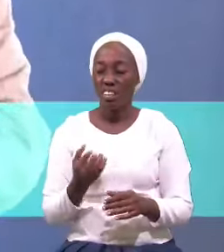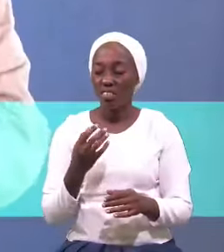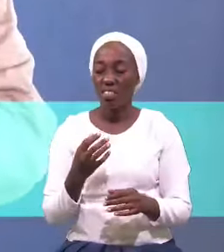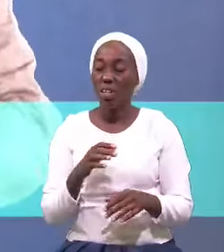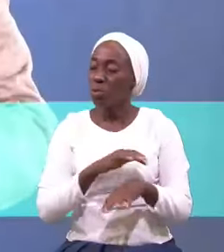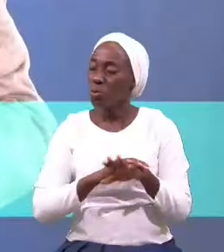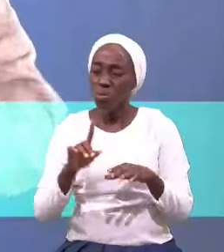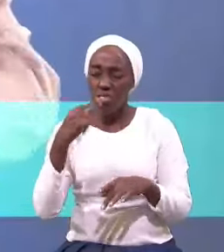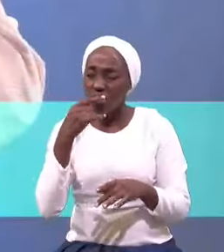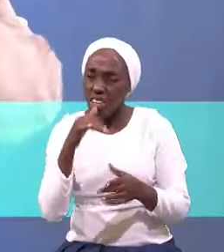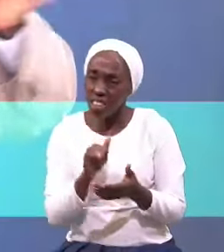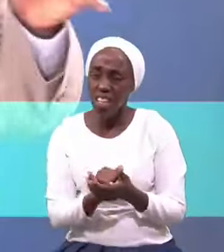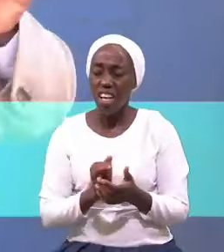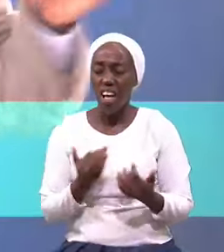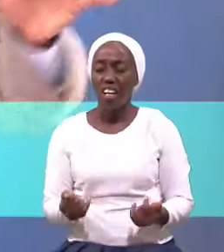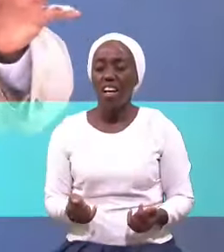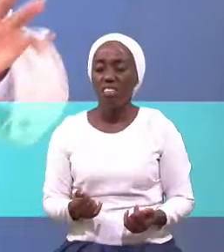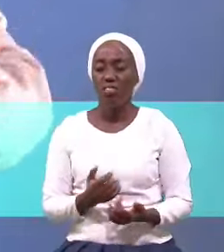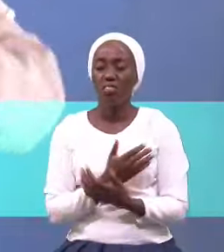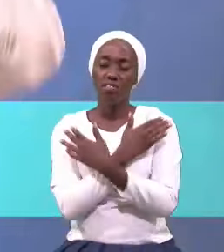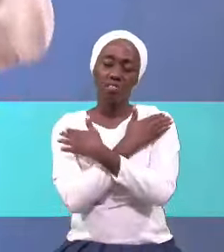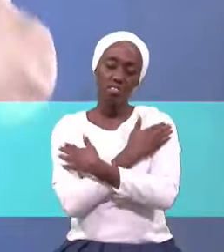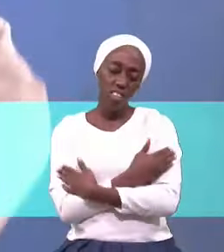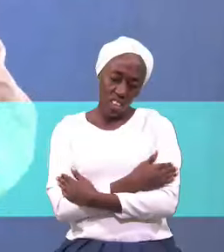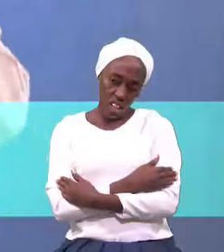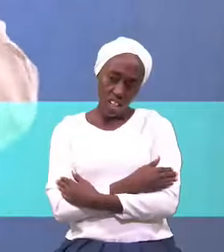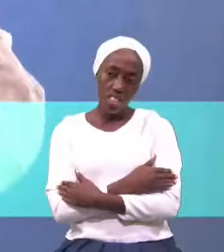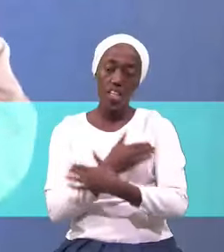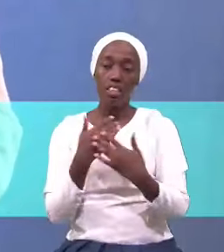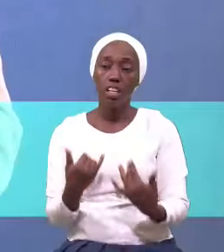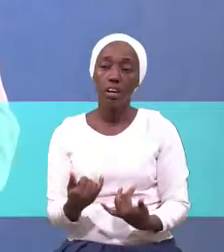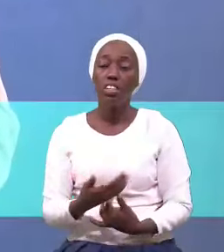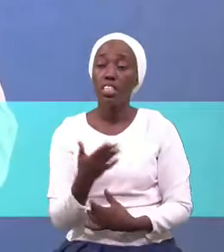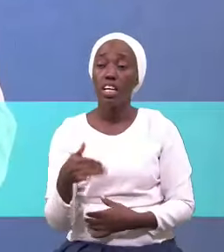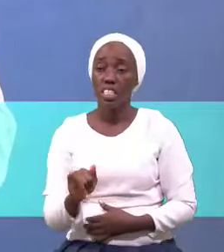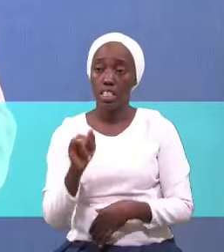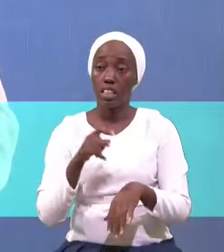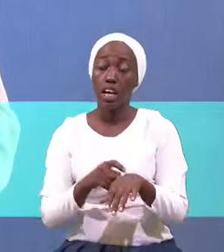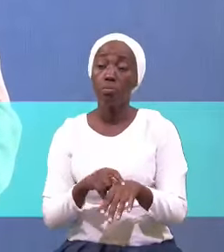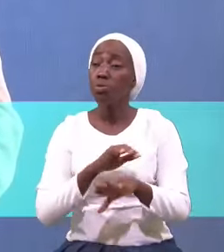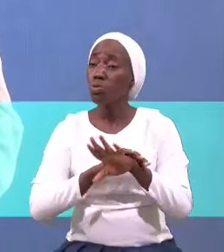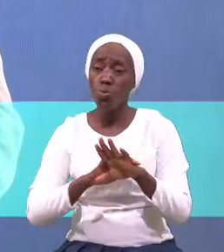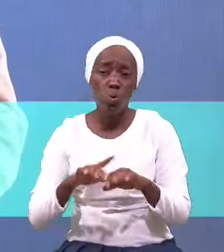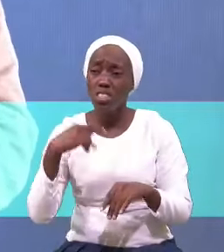I can relax now and go sightseeing, there is still time. Don't say that.